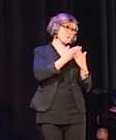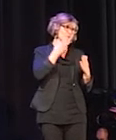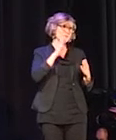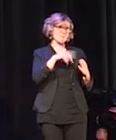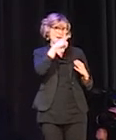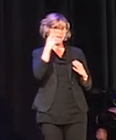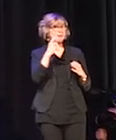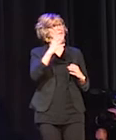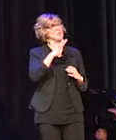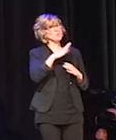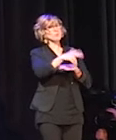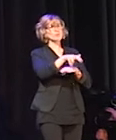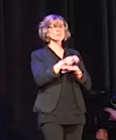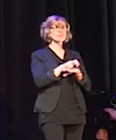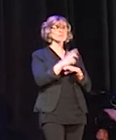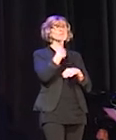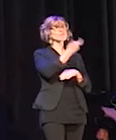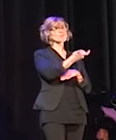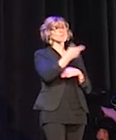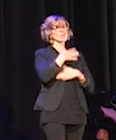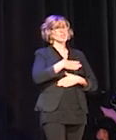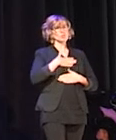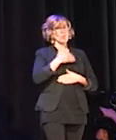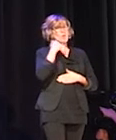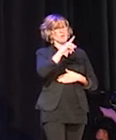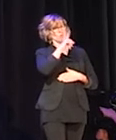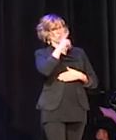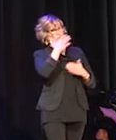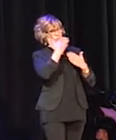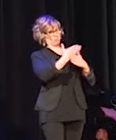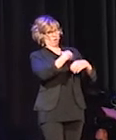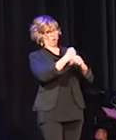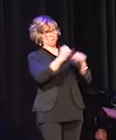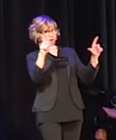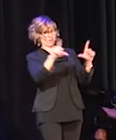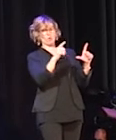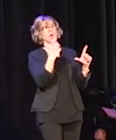back and just enjoy something. A really well-crafted frame is something remarkable.